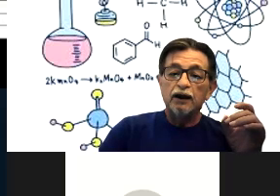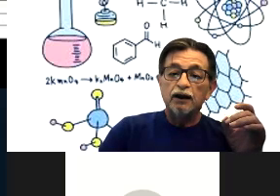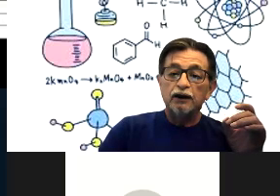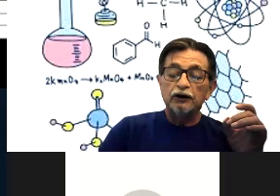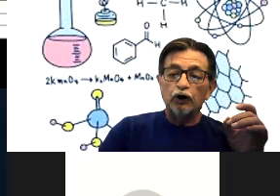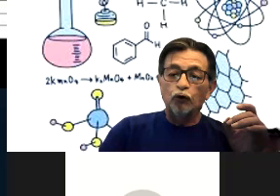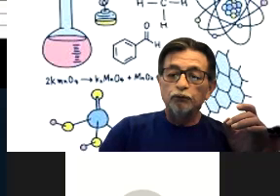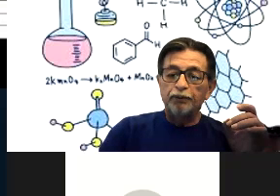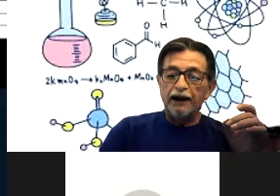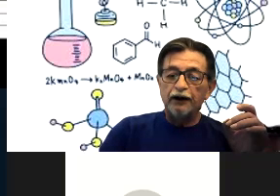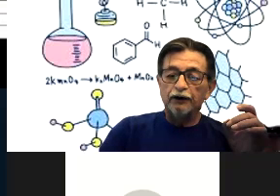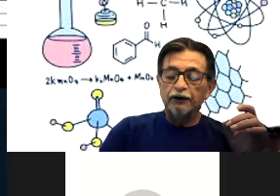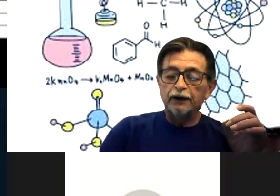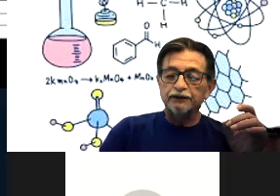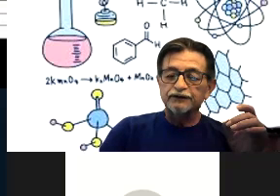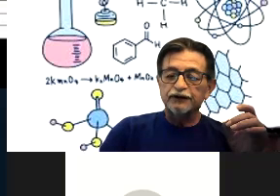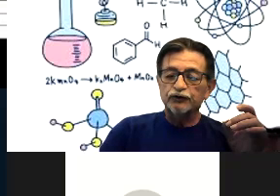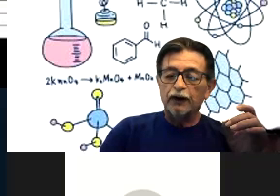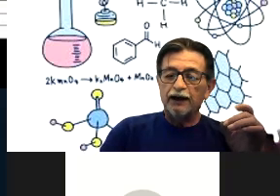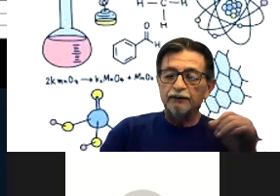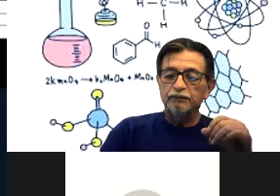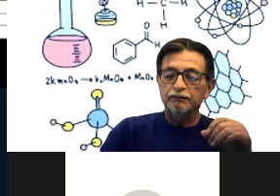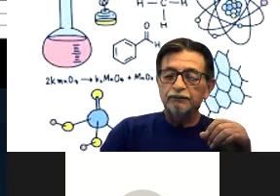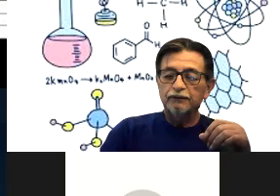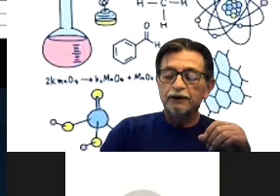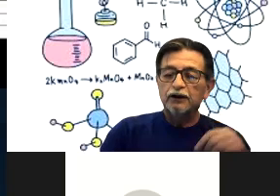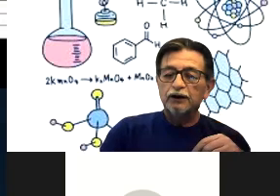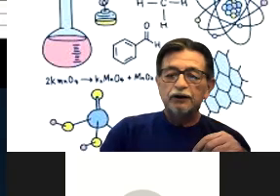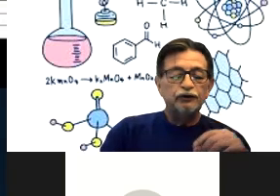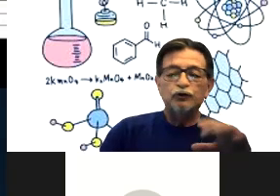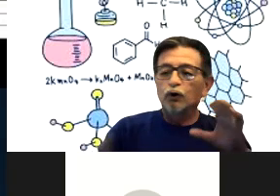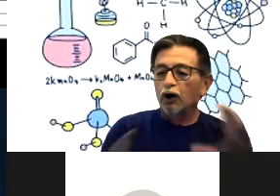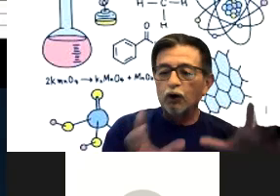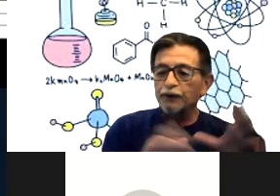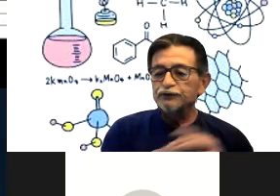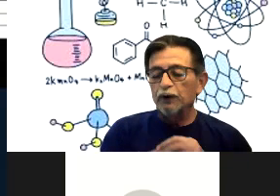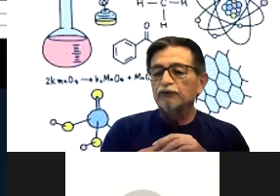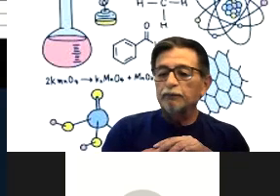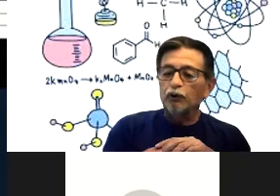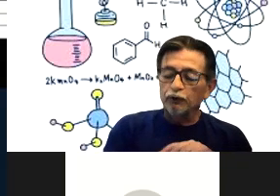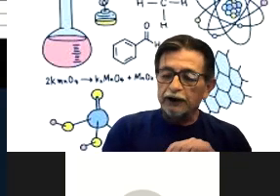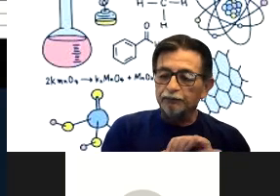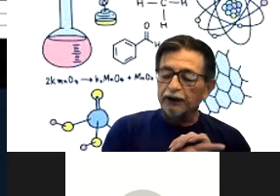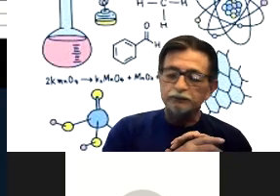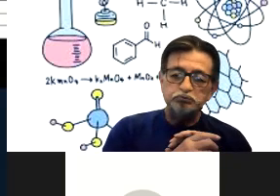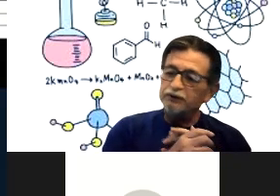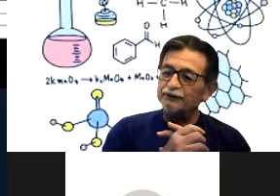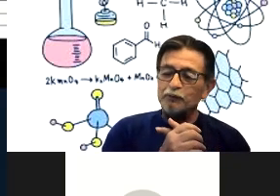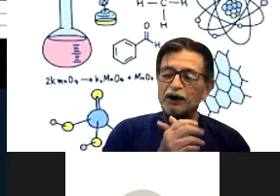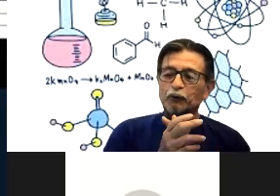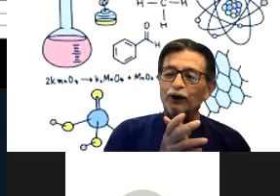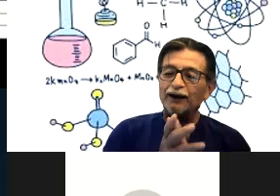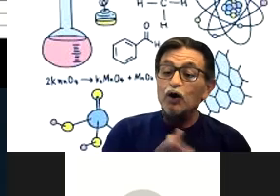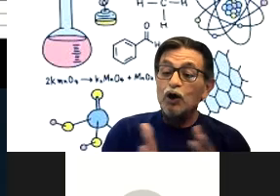a lone pair in the central atom, you always will have a polar compound,